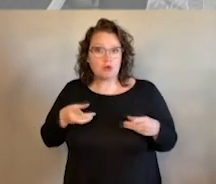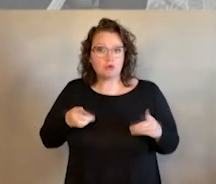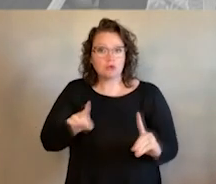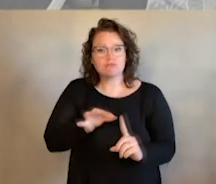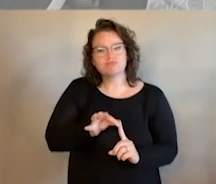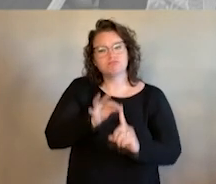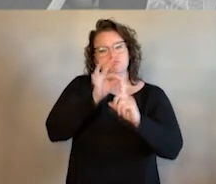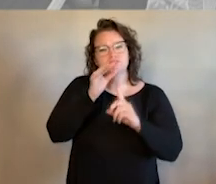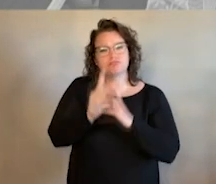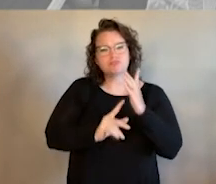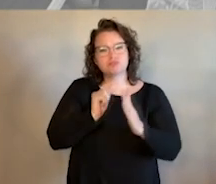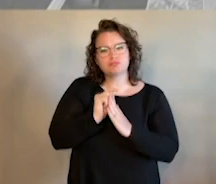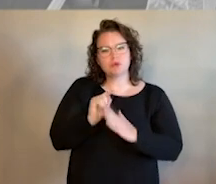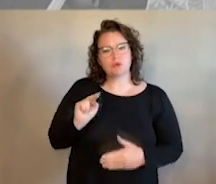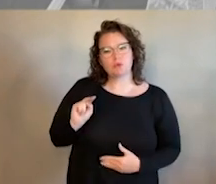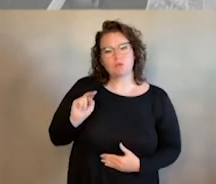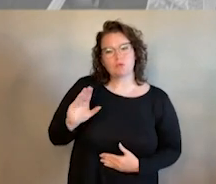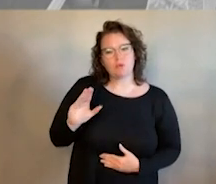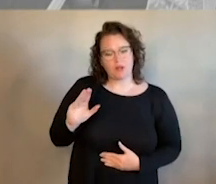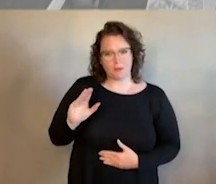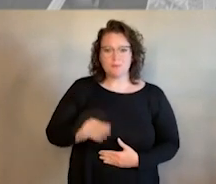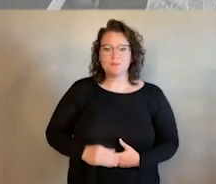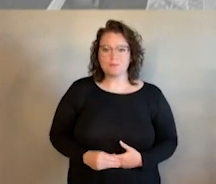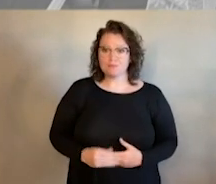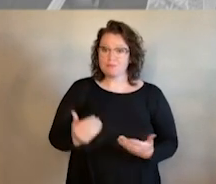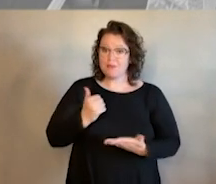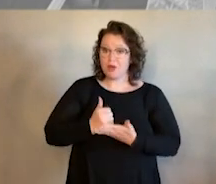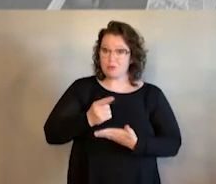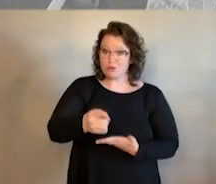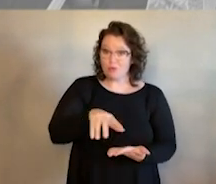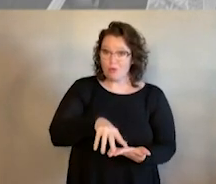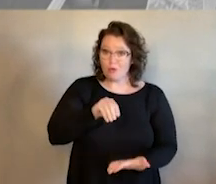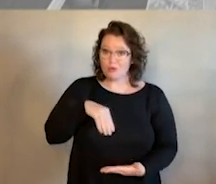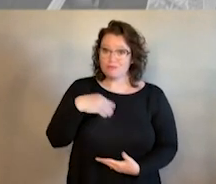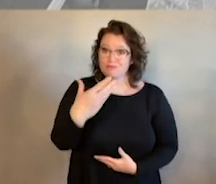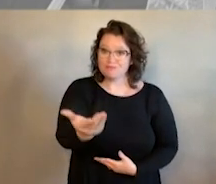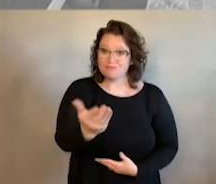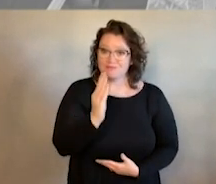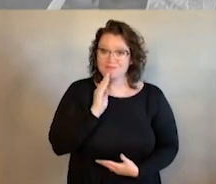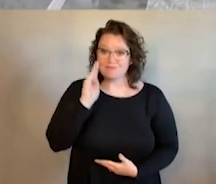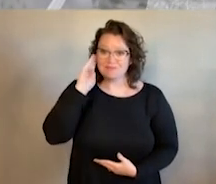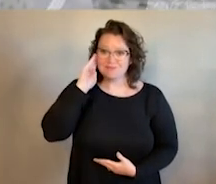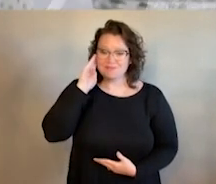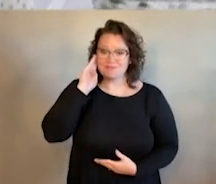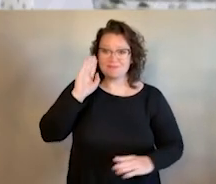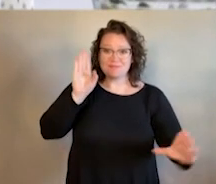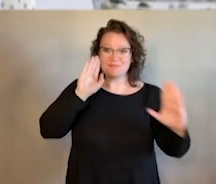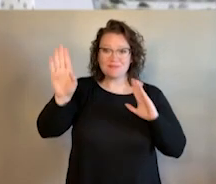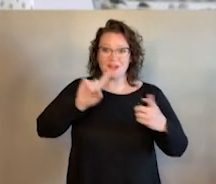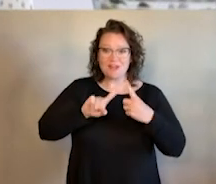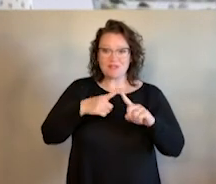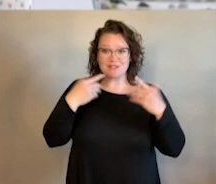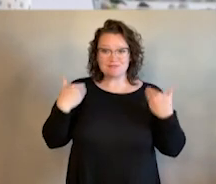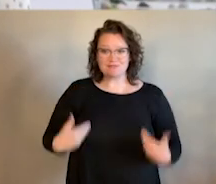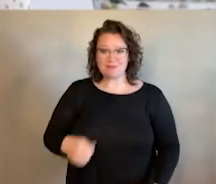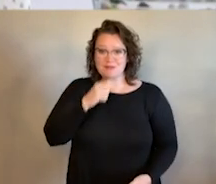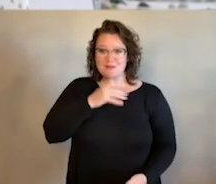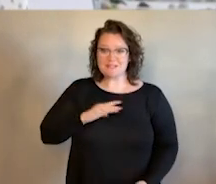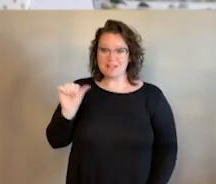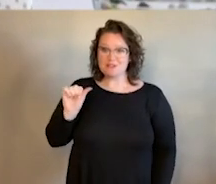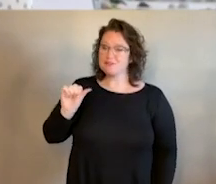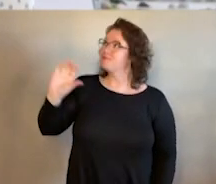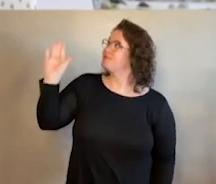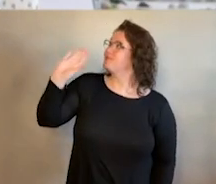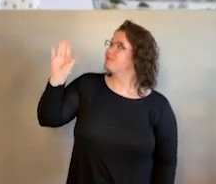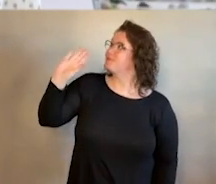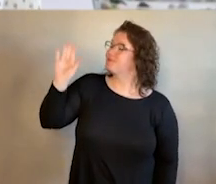this unique and remarkable time in our state's history by helping you learn from right where you are. Hi friends, Miss Ashley here. Hi